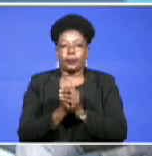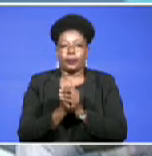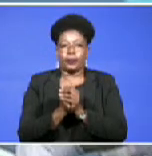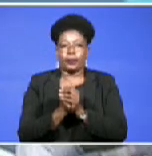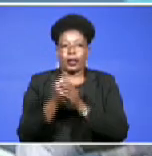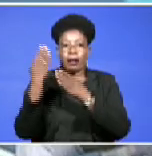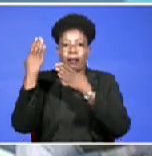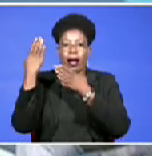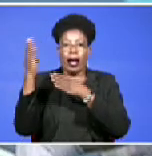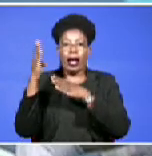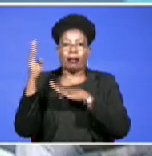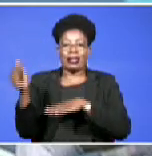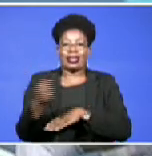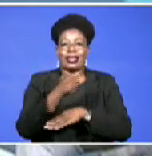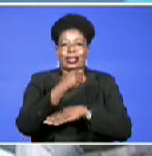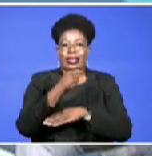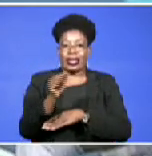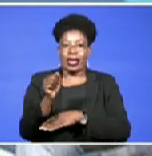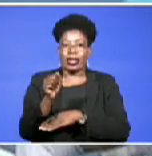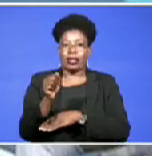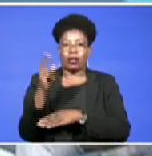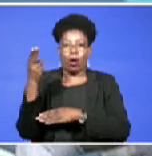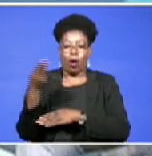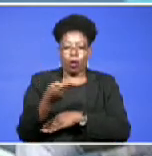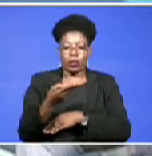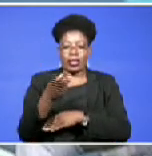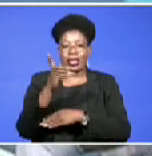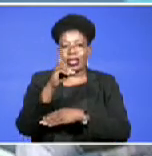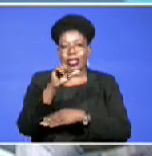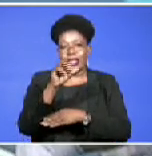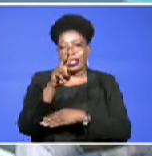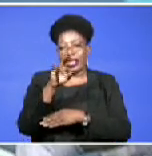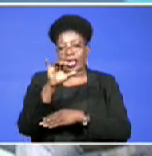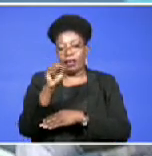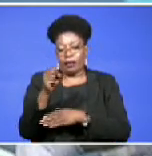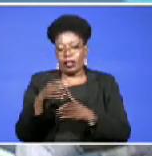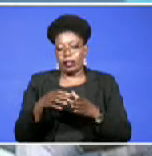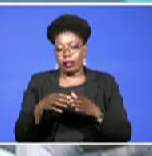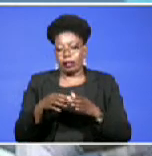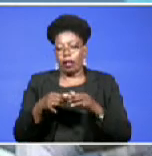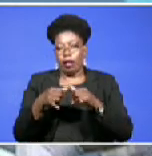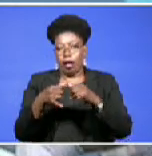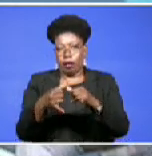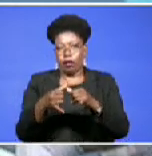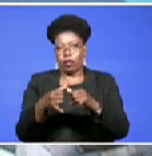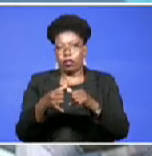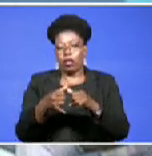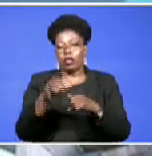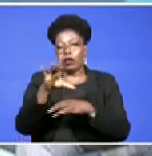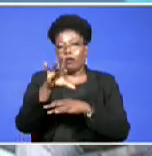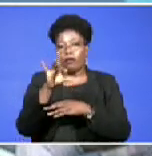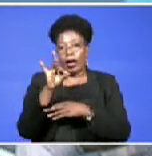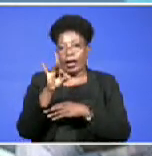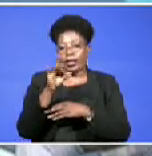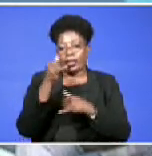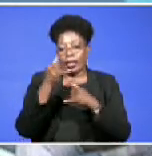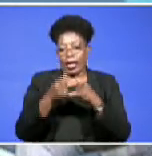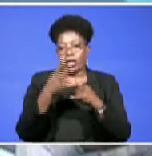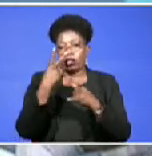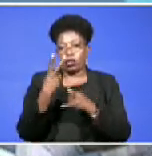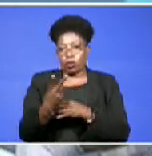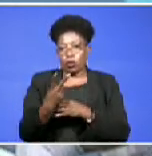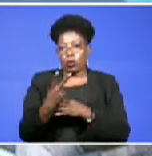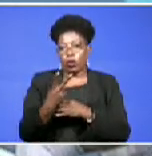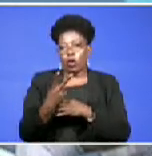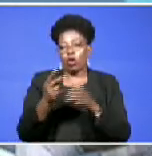The Bahamas Lawn Tennis Association will host another round of Davis Cup trials this weekend to determine the final two players who will represent the 242